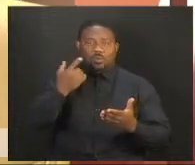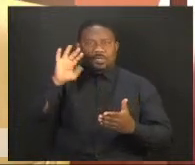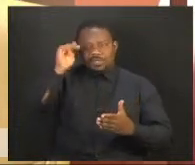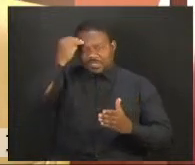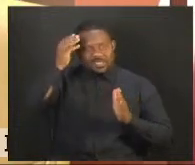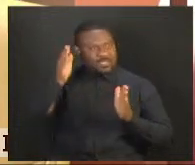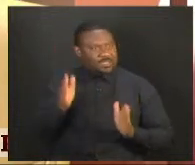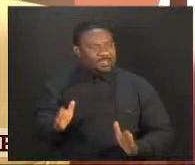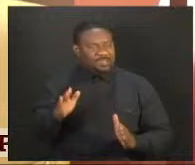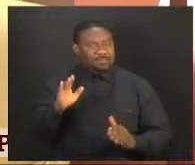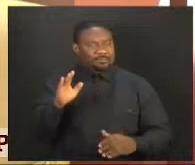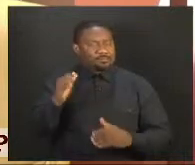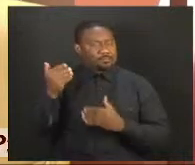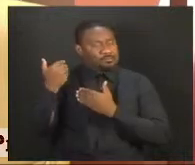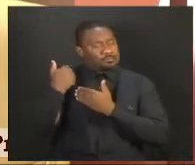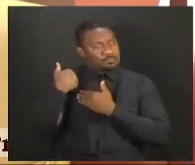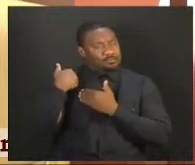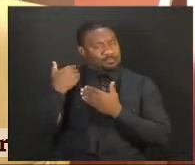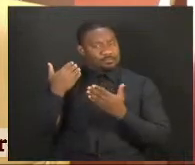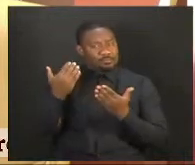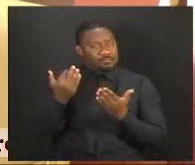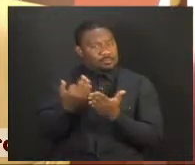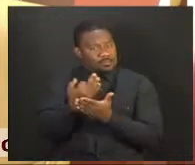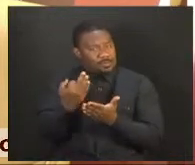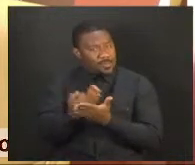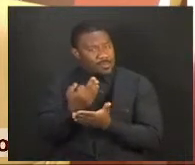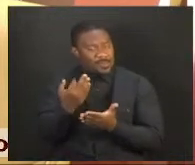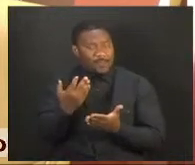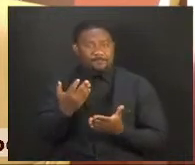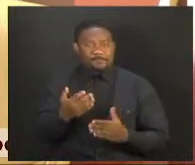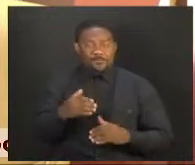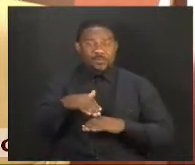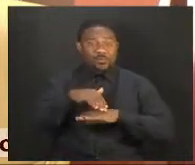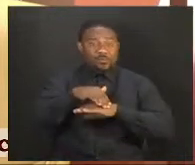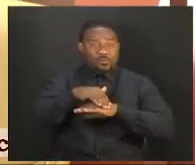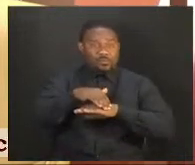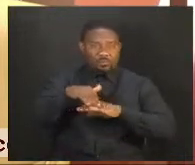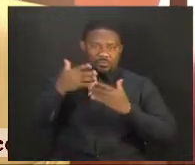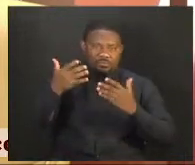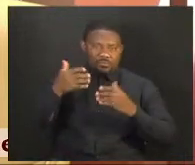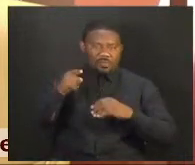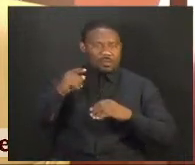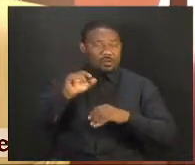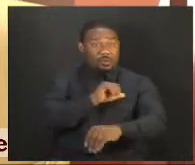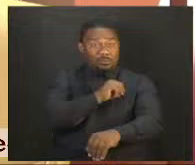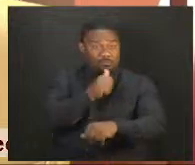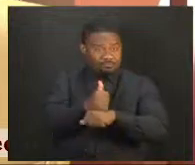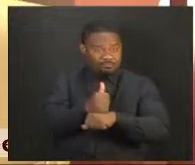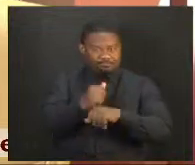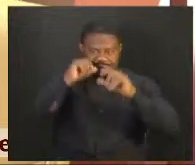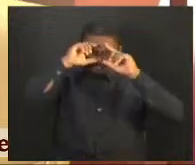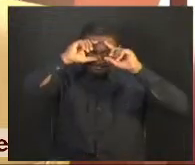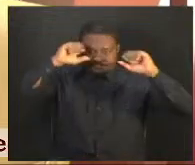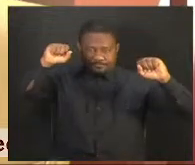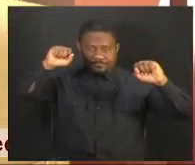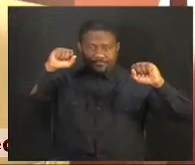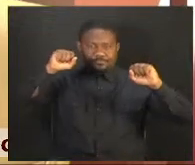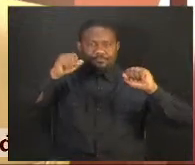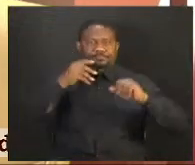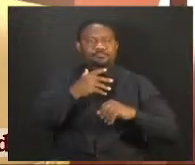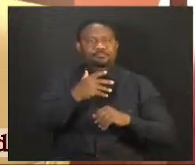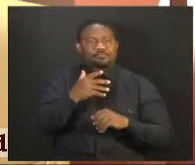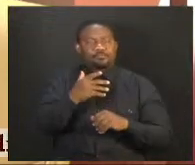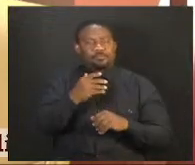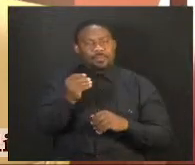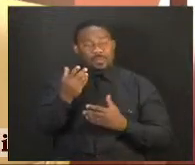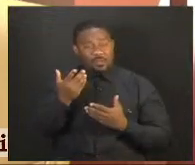for finance on behalf of or on the authority of the president, and in a